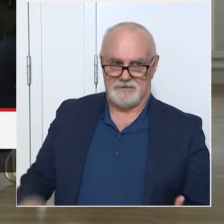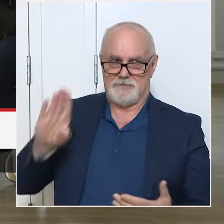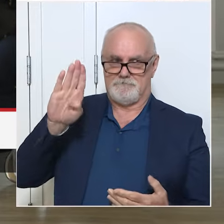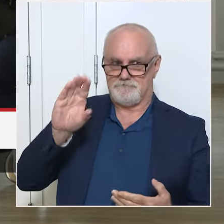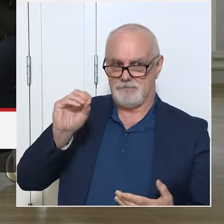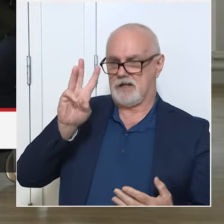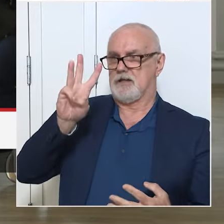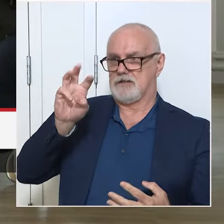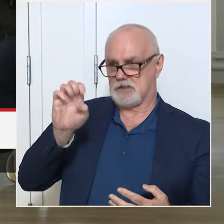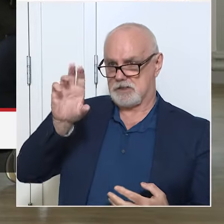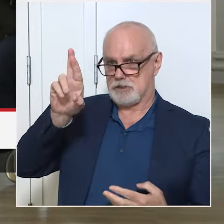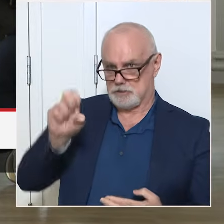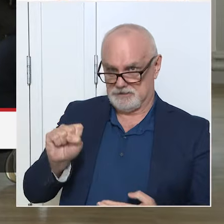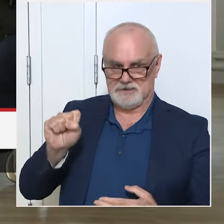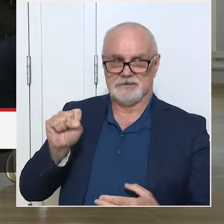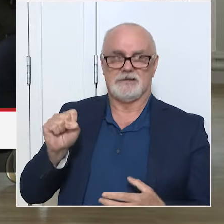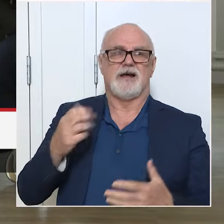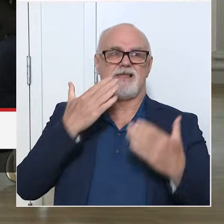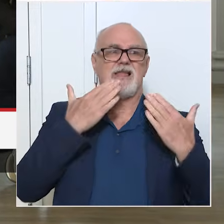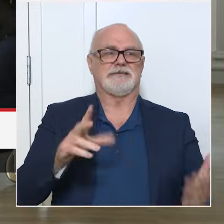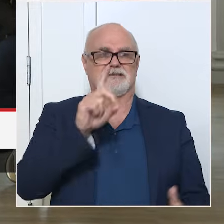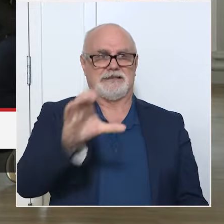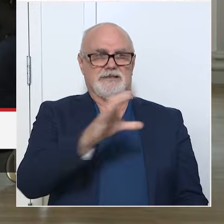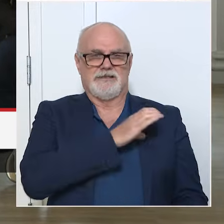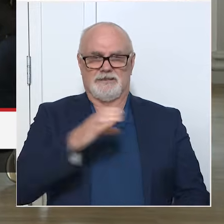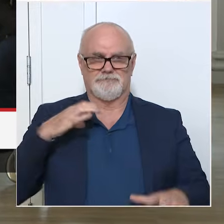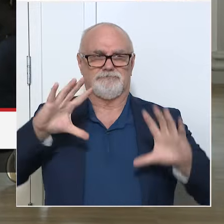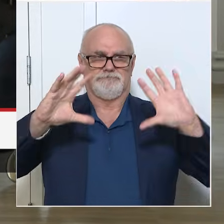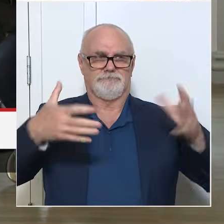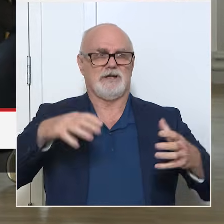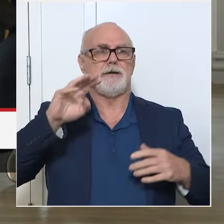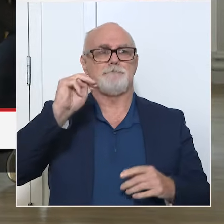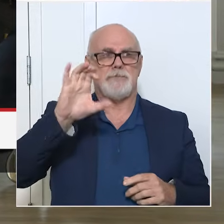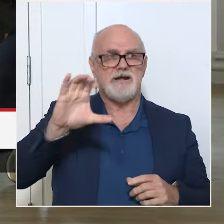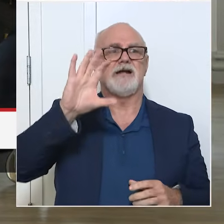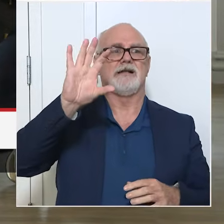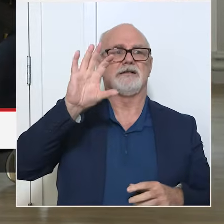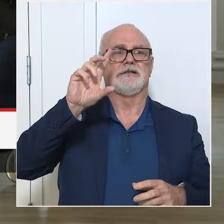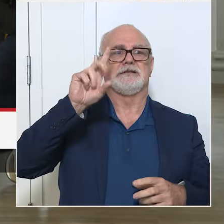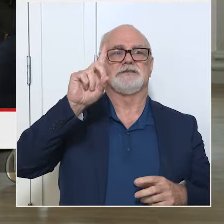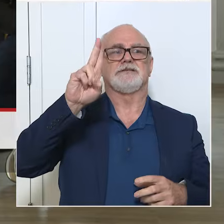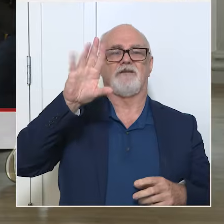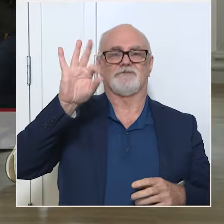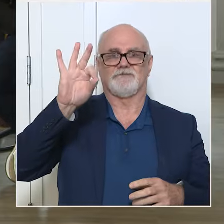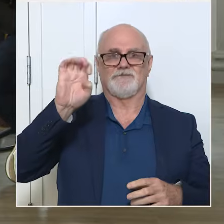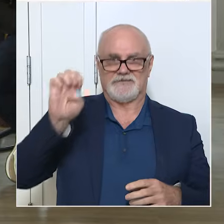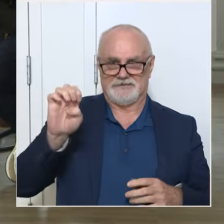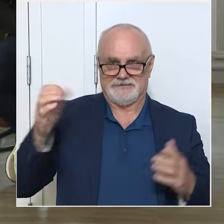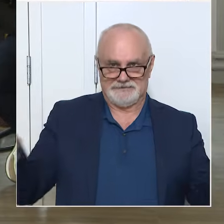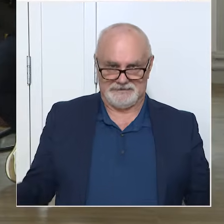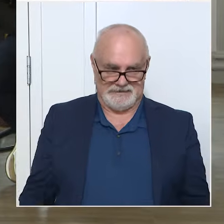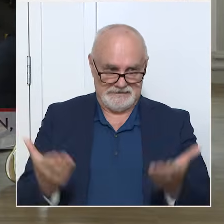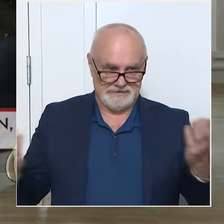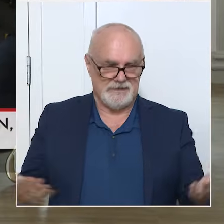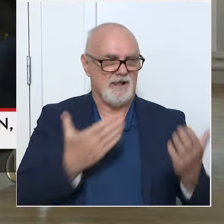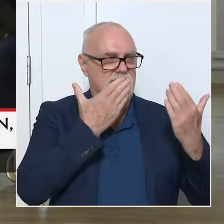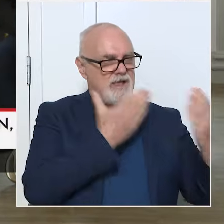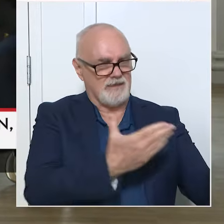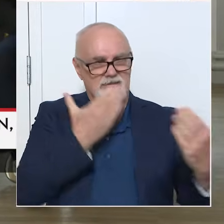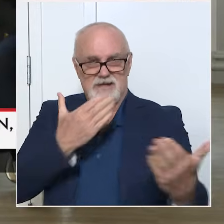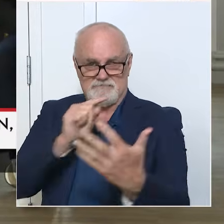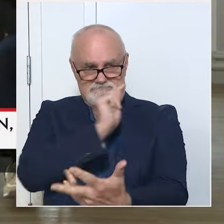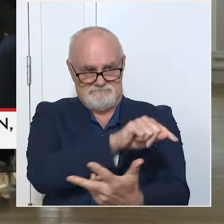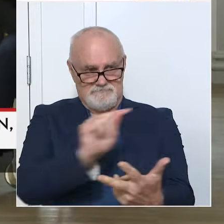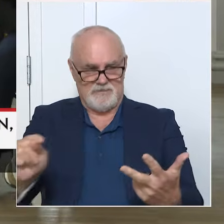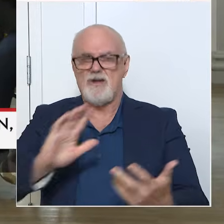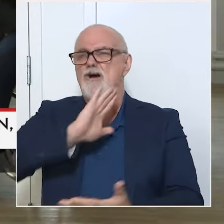Kenya McDuffie. And thank you to our co-awardees and everyone here today at our office to celebrate DC's